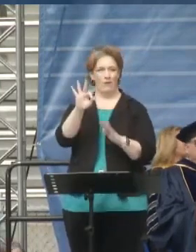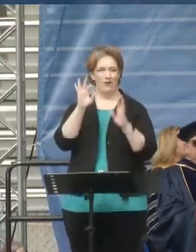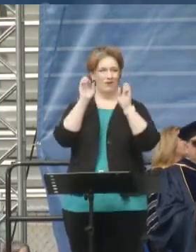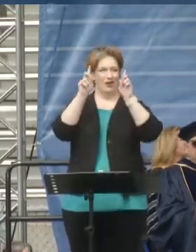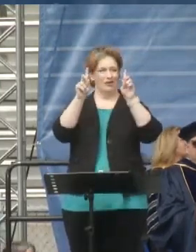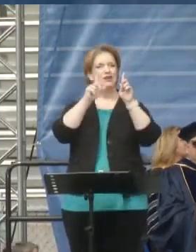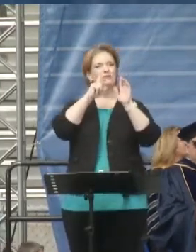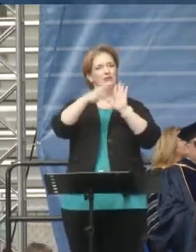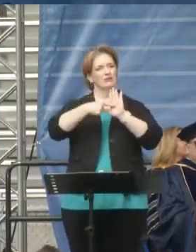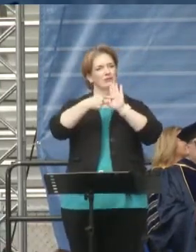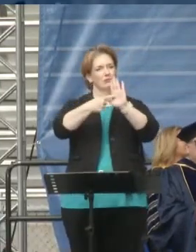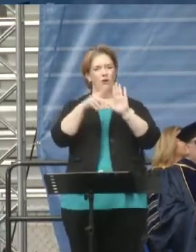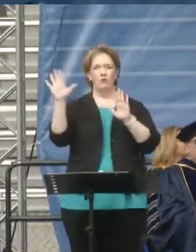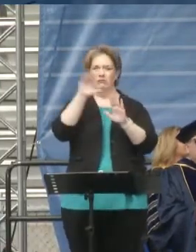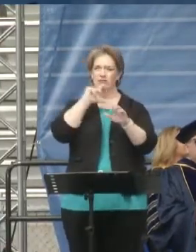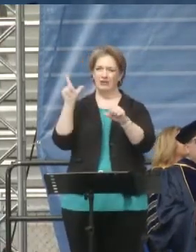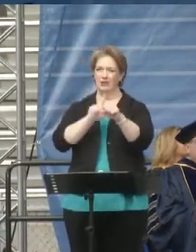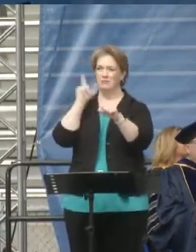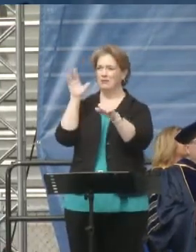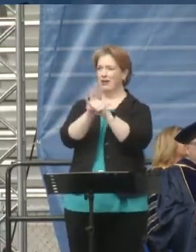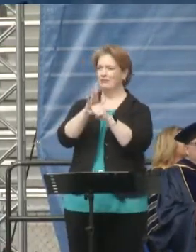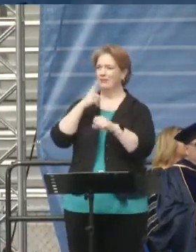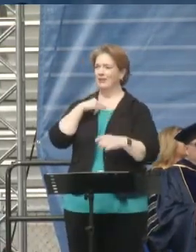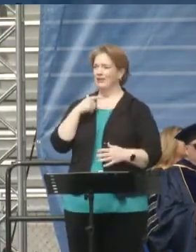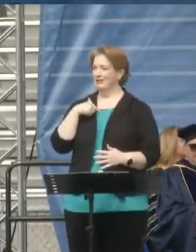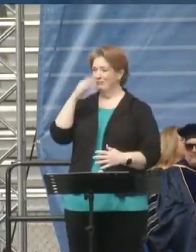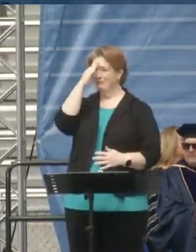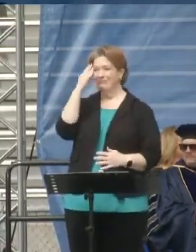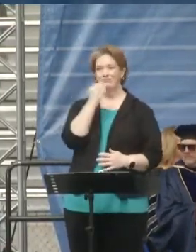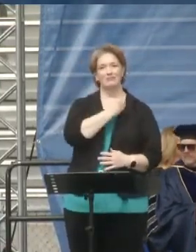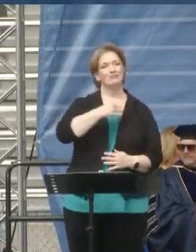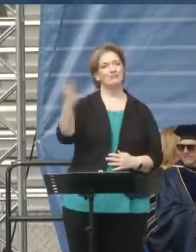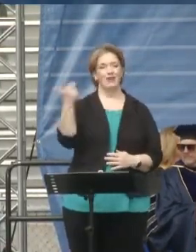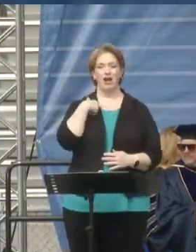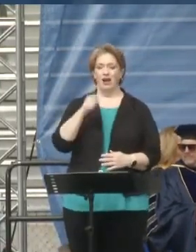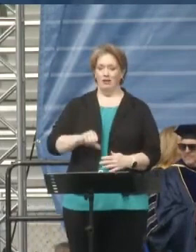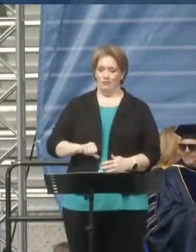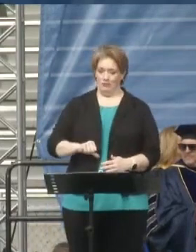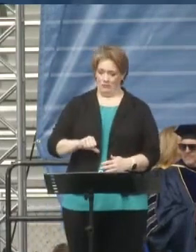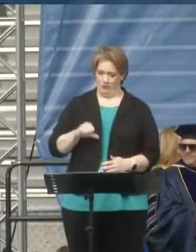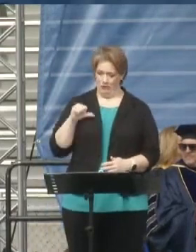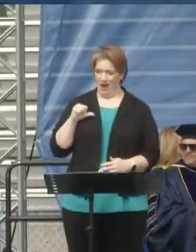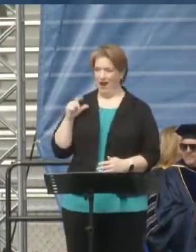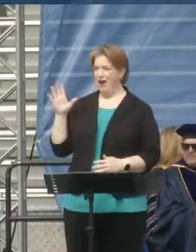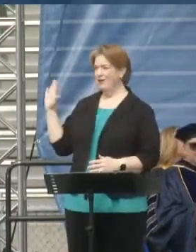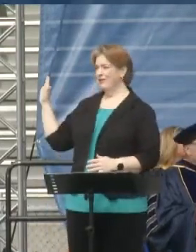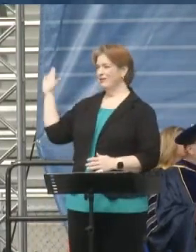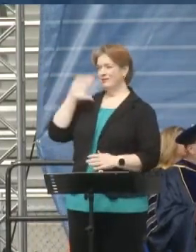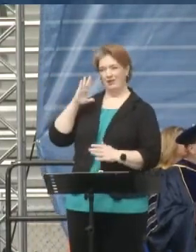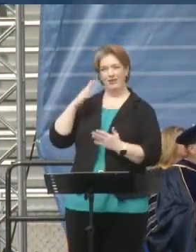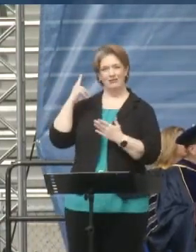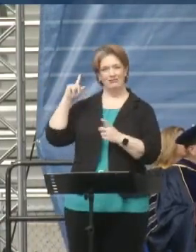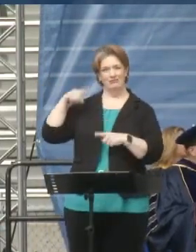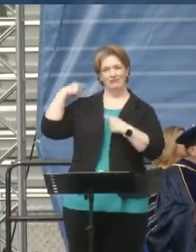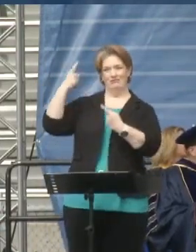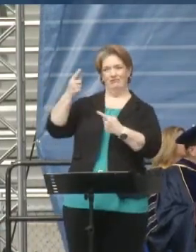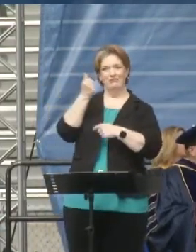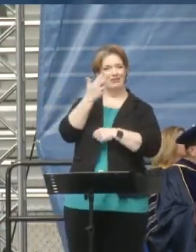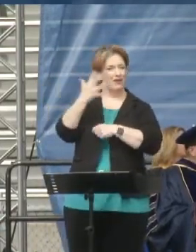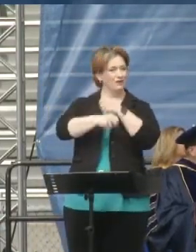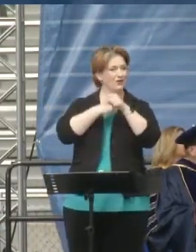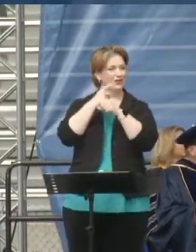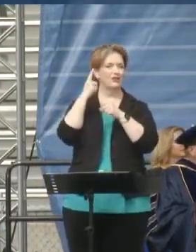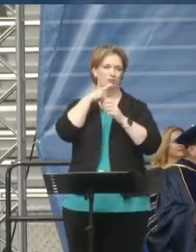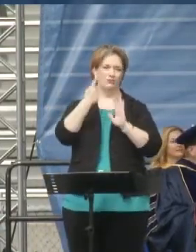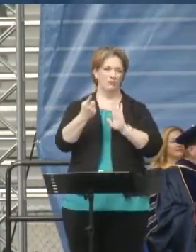I am so proud of the nimbleness, resiliency, and unwavering dedication they have displayed in these last years. It is